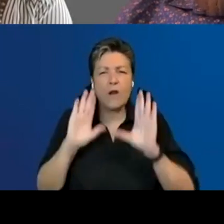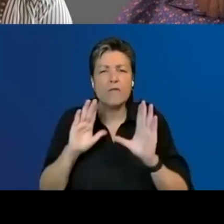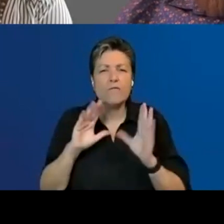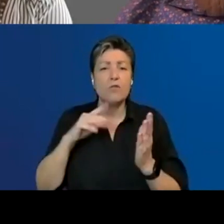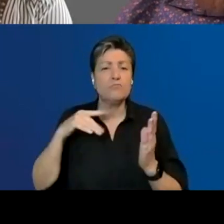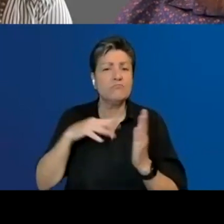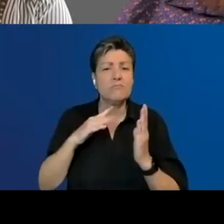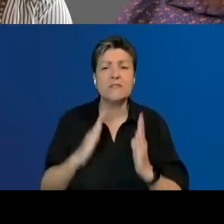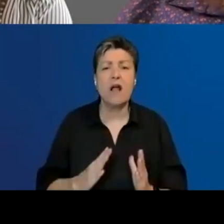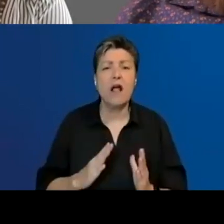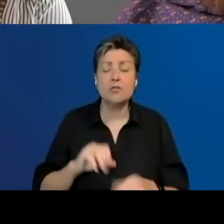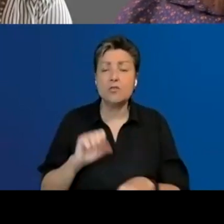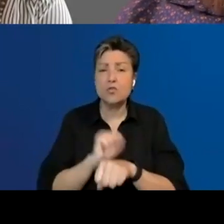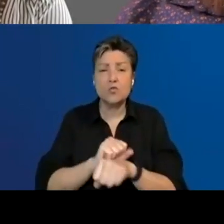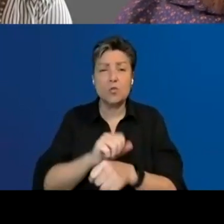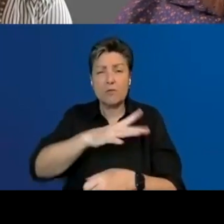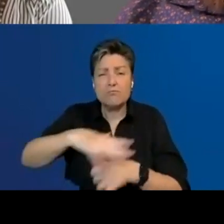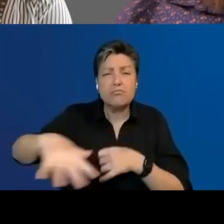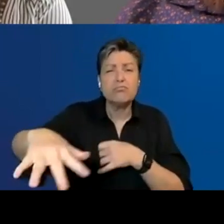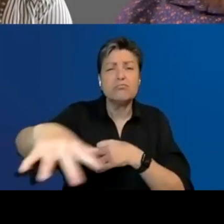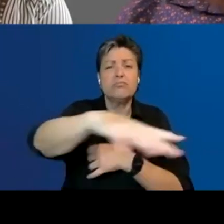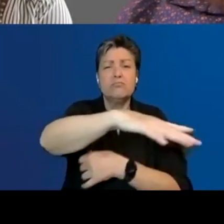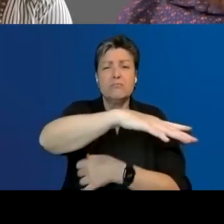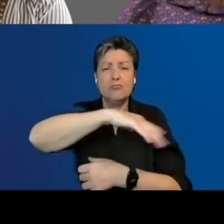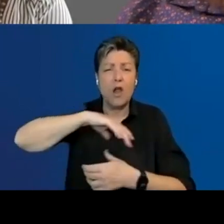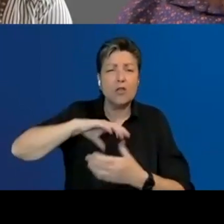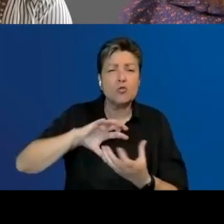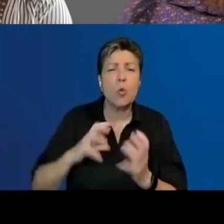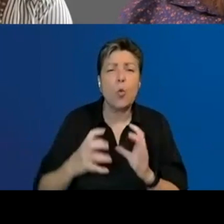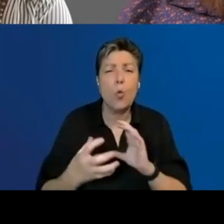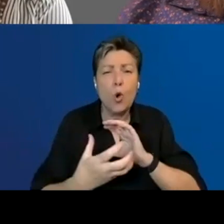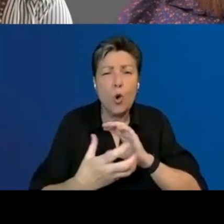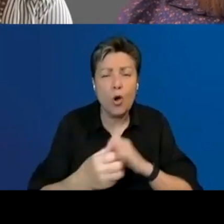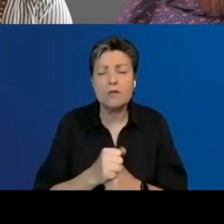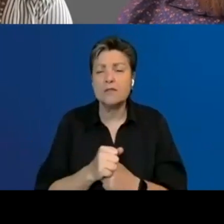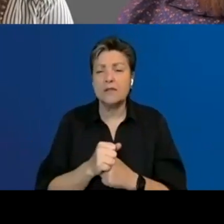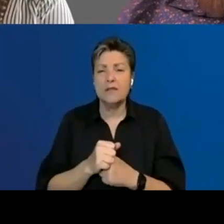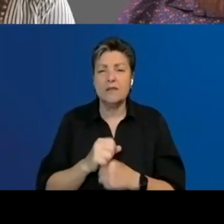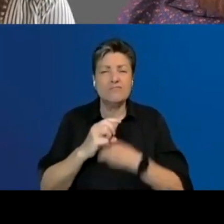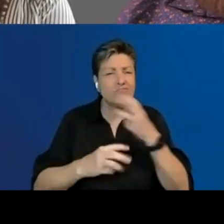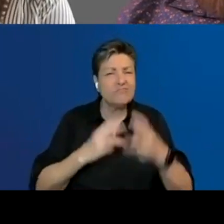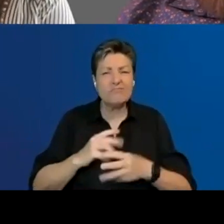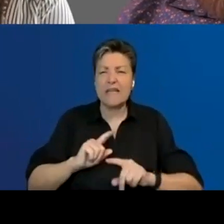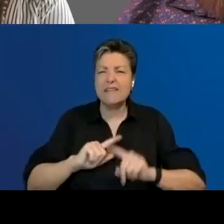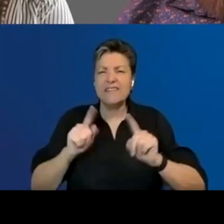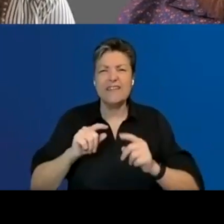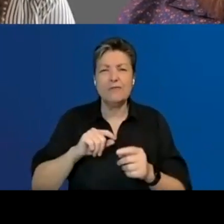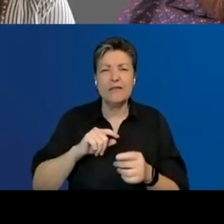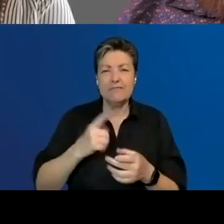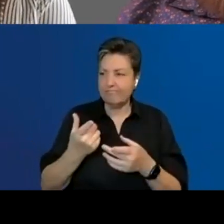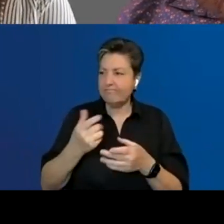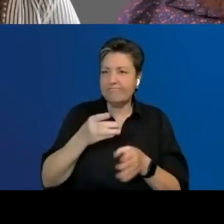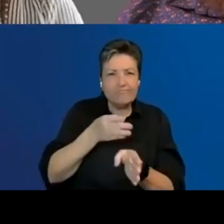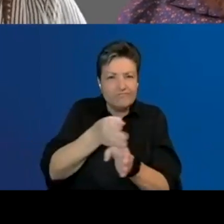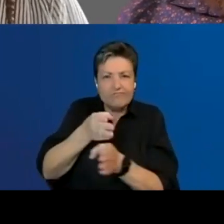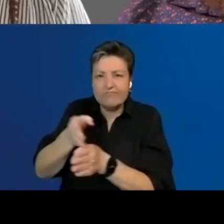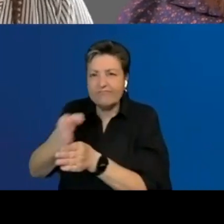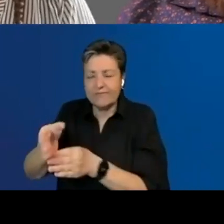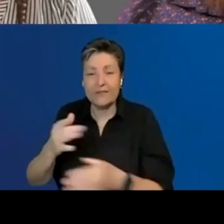whose work spanned the globe and all sorts of different disciplines. So I'm excited to talk to you all about that